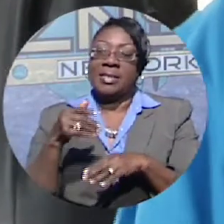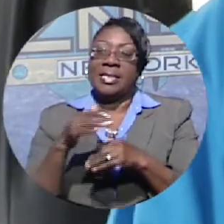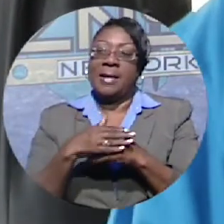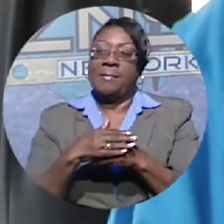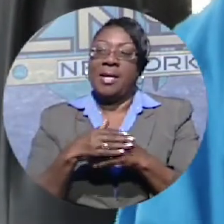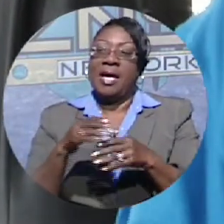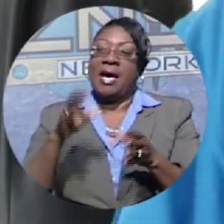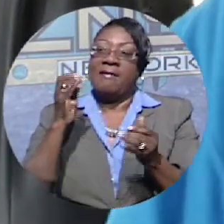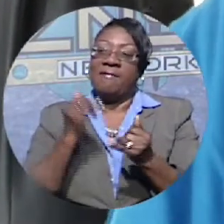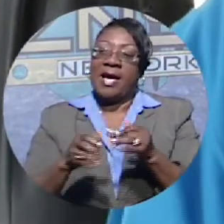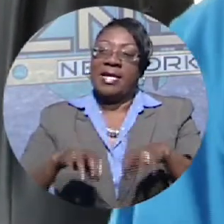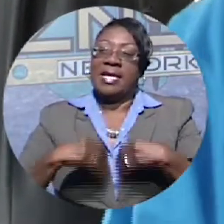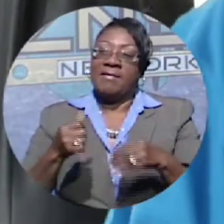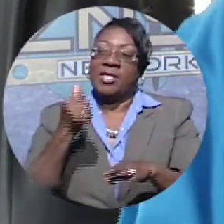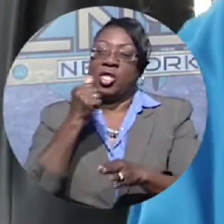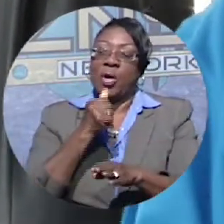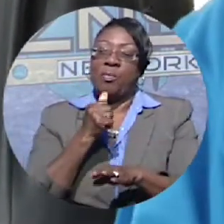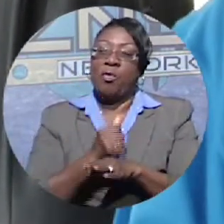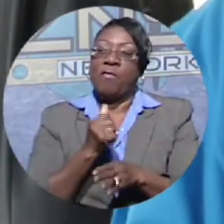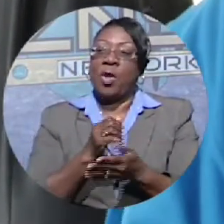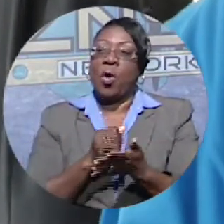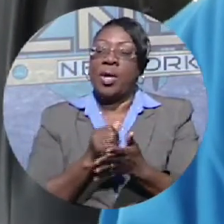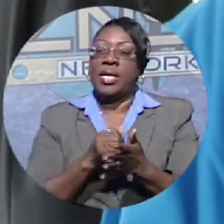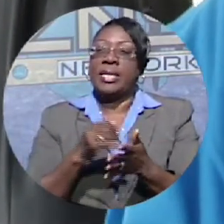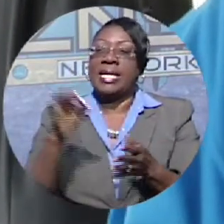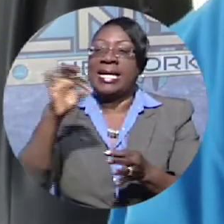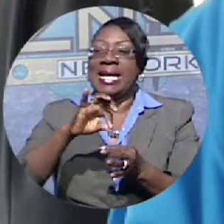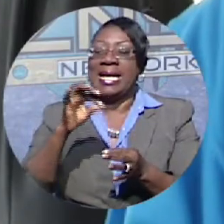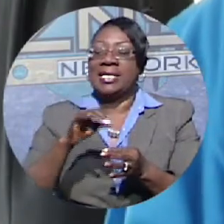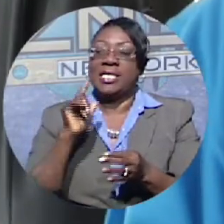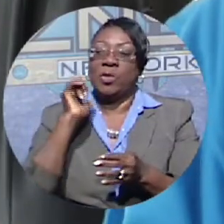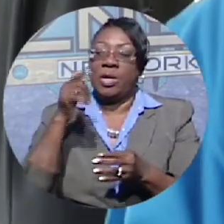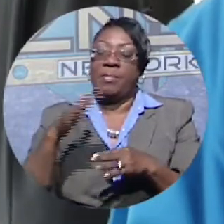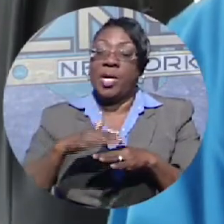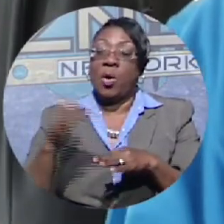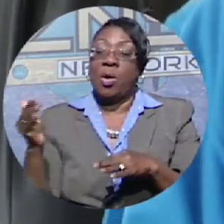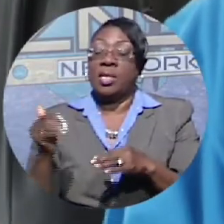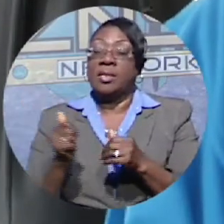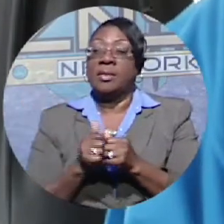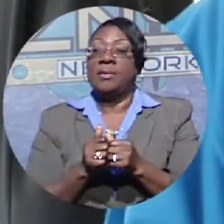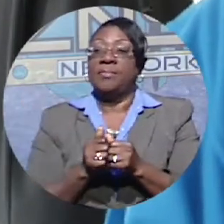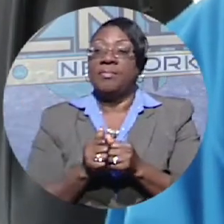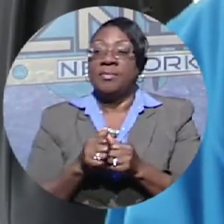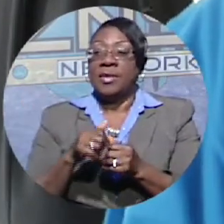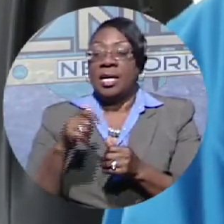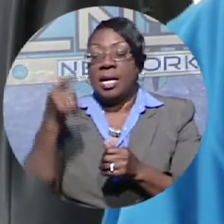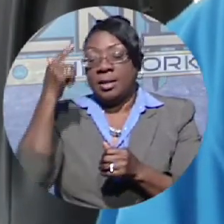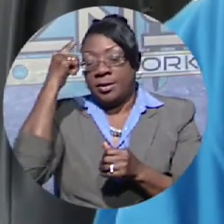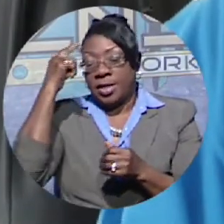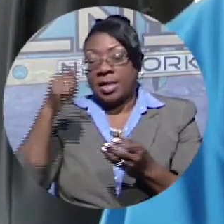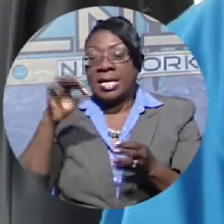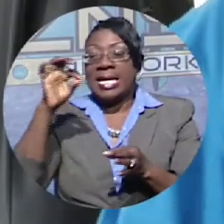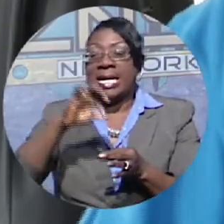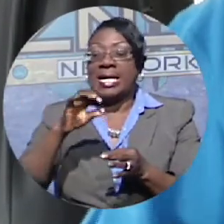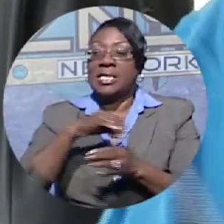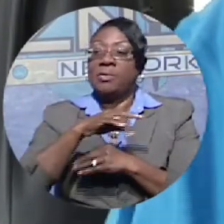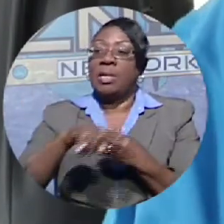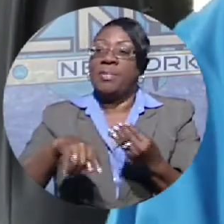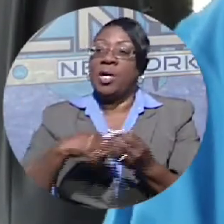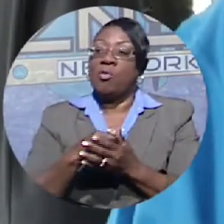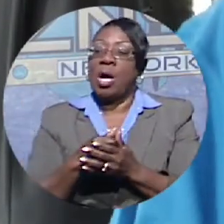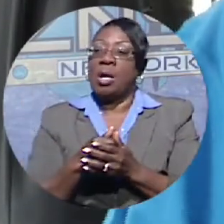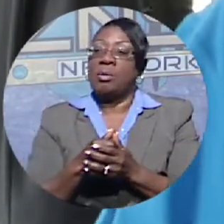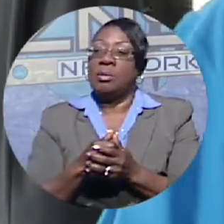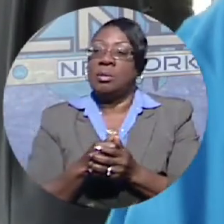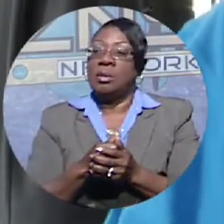finally give us the approve on it, and after that, the election will be called. Do you have any idea when that's going to be? I think election might be either the end